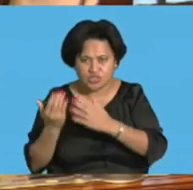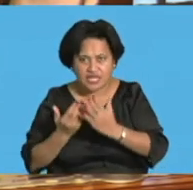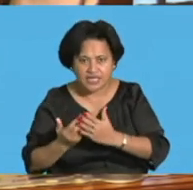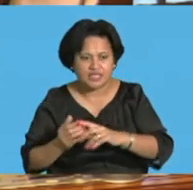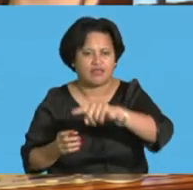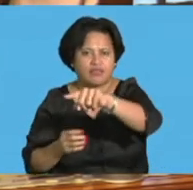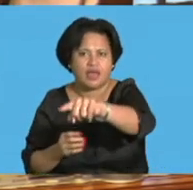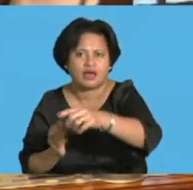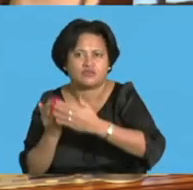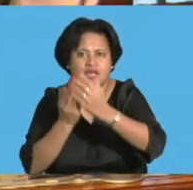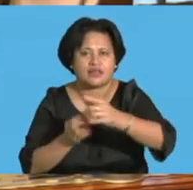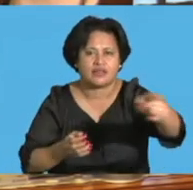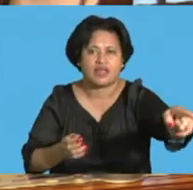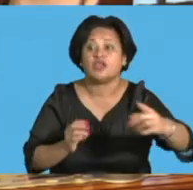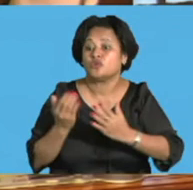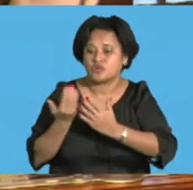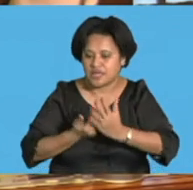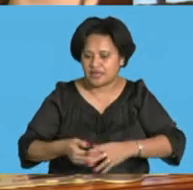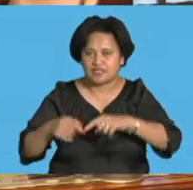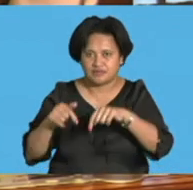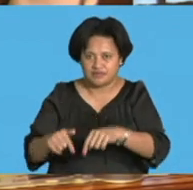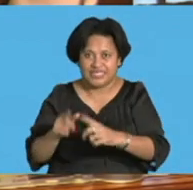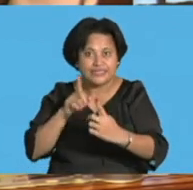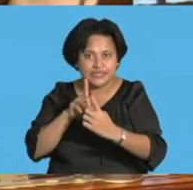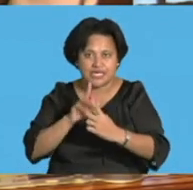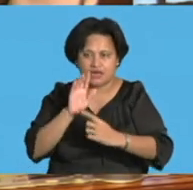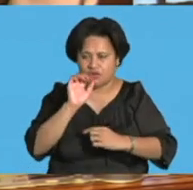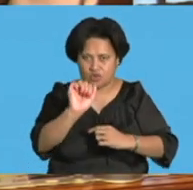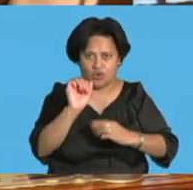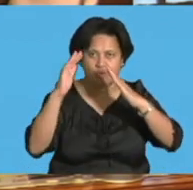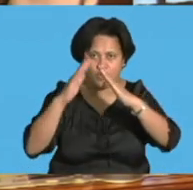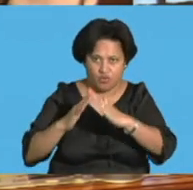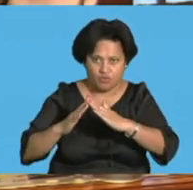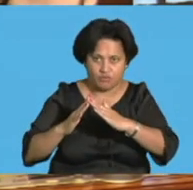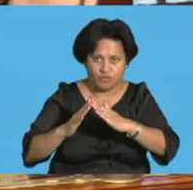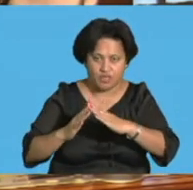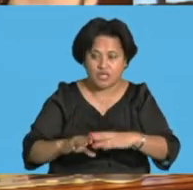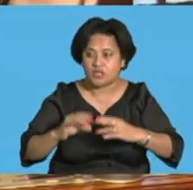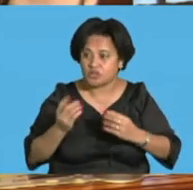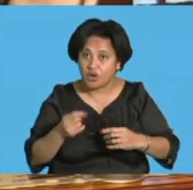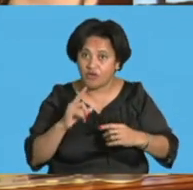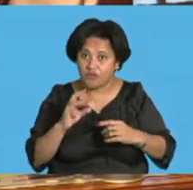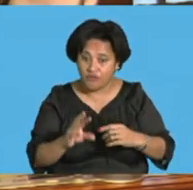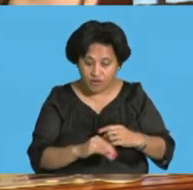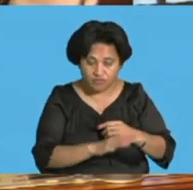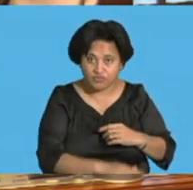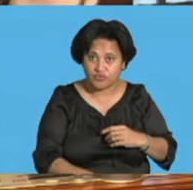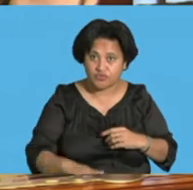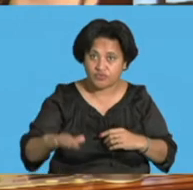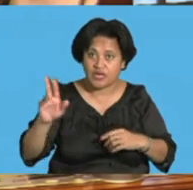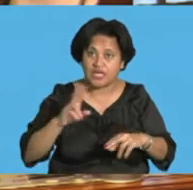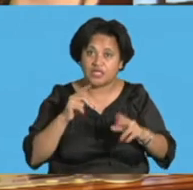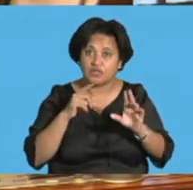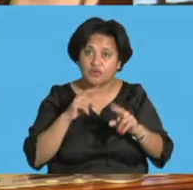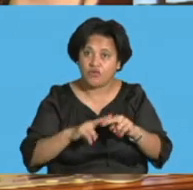course of 2020, working to ensure that all work through year 13 will ensure that we remove duplication of services.